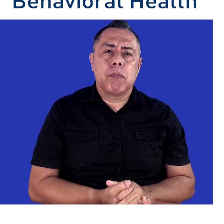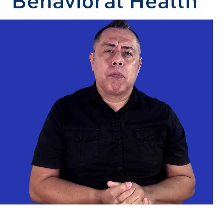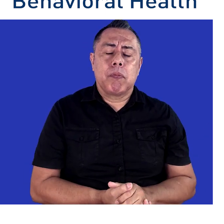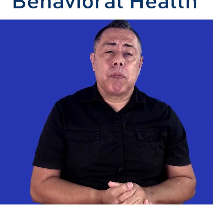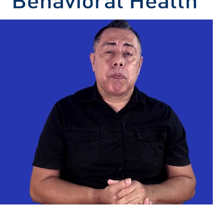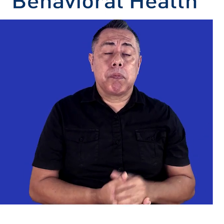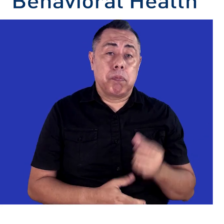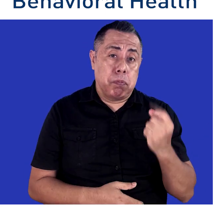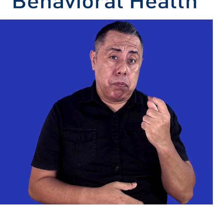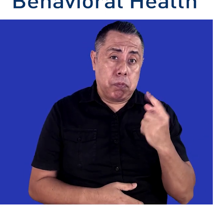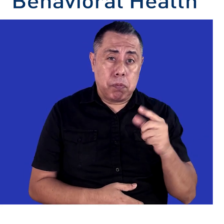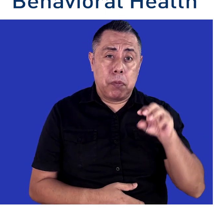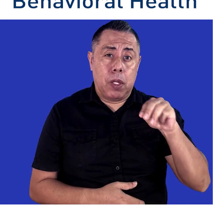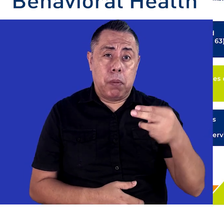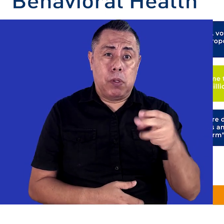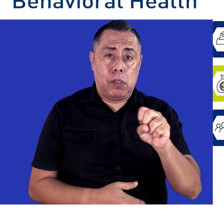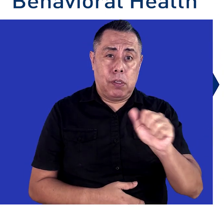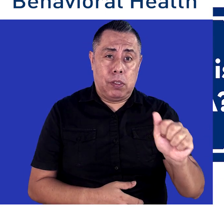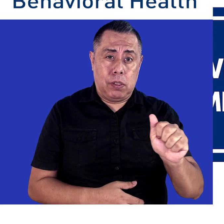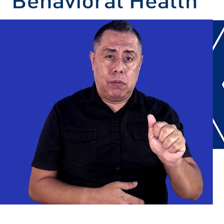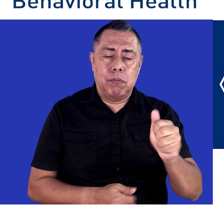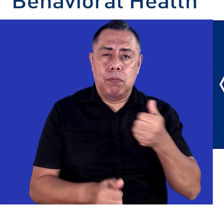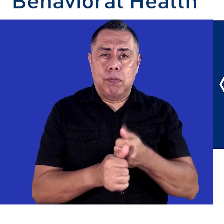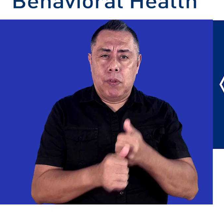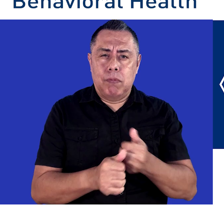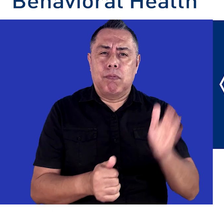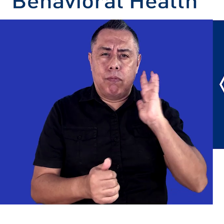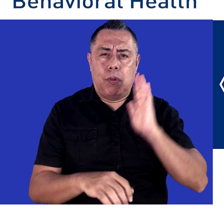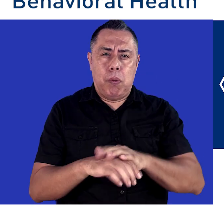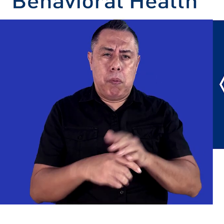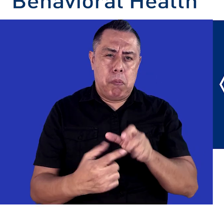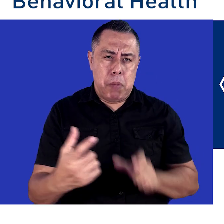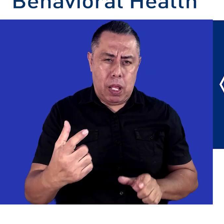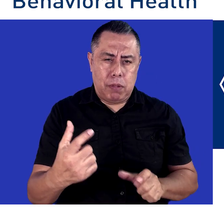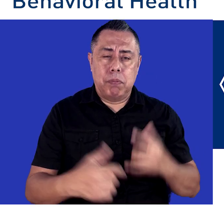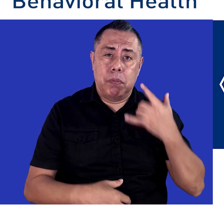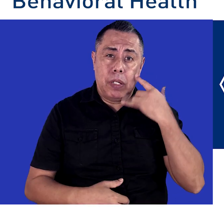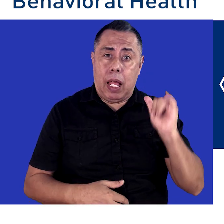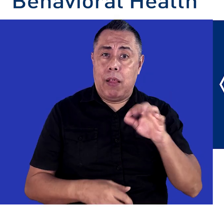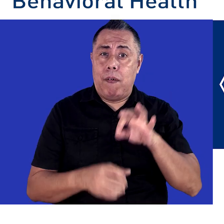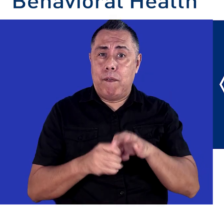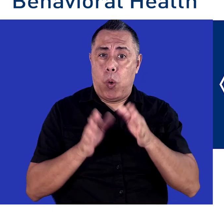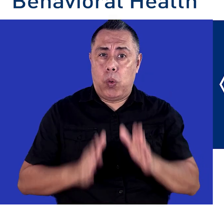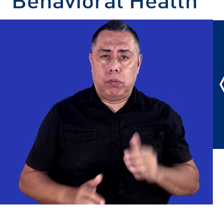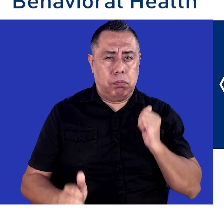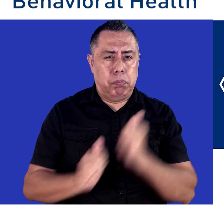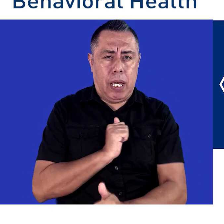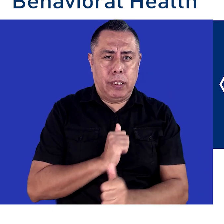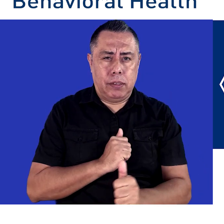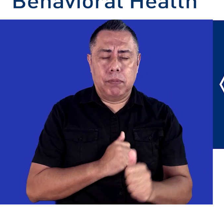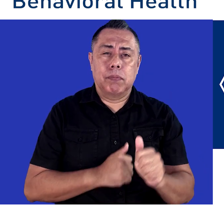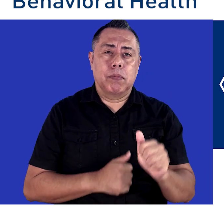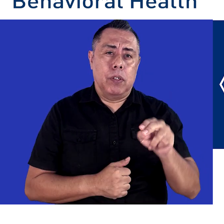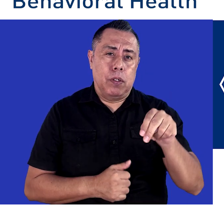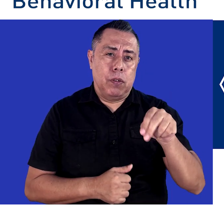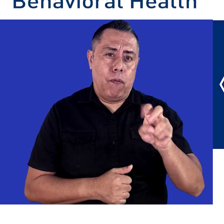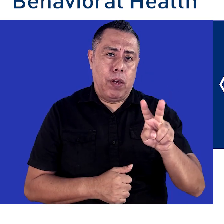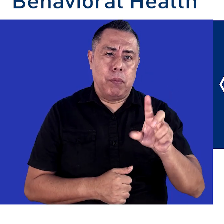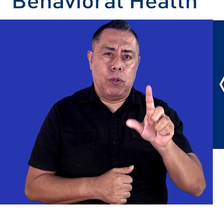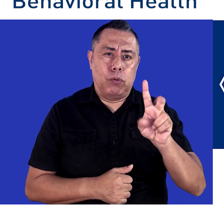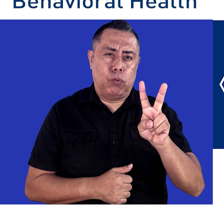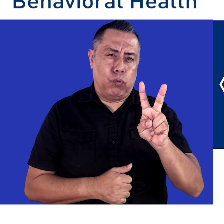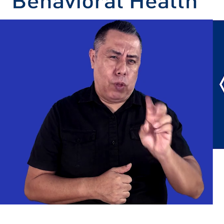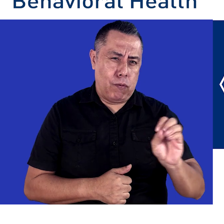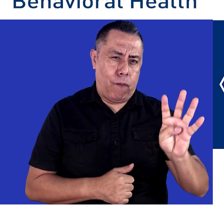MISA. The Mental Health Services Act was a ballot measure passed by California voters in November of